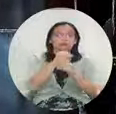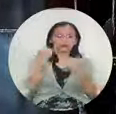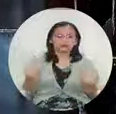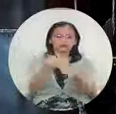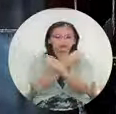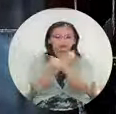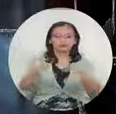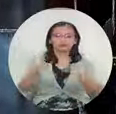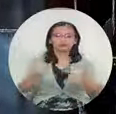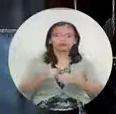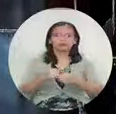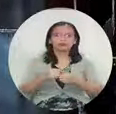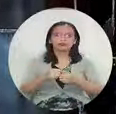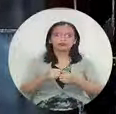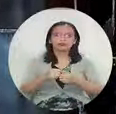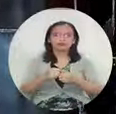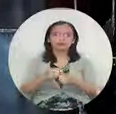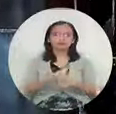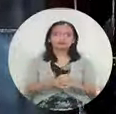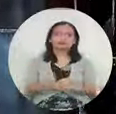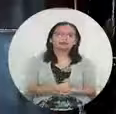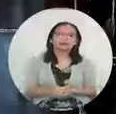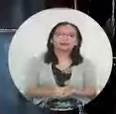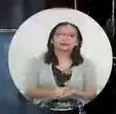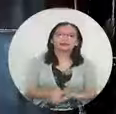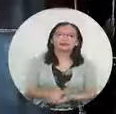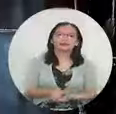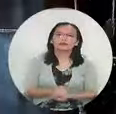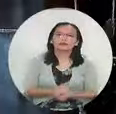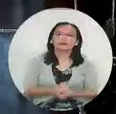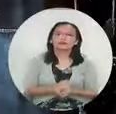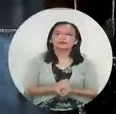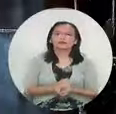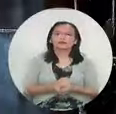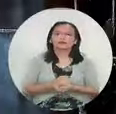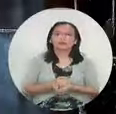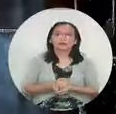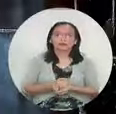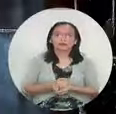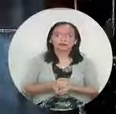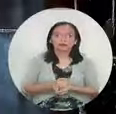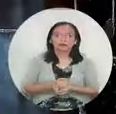Kamo magpasala. When I came into Central Philippine University in